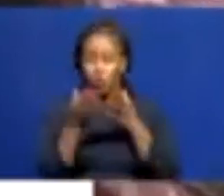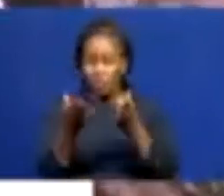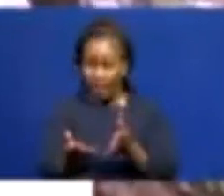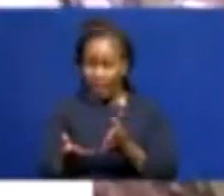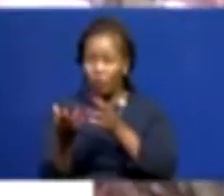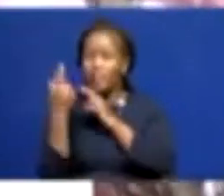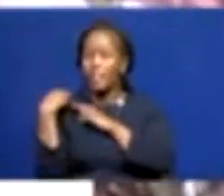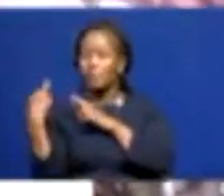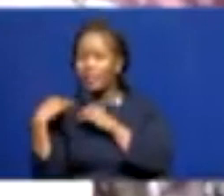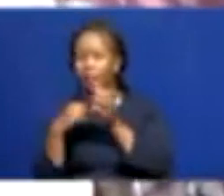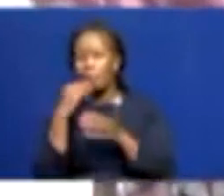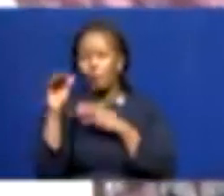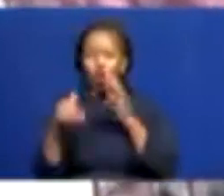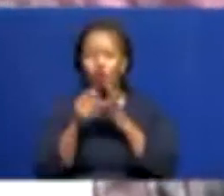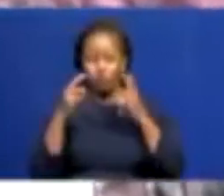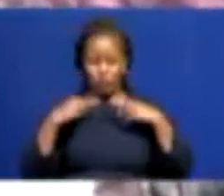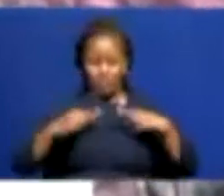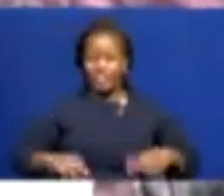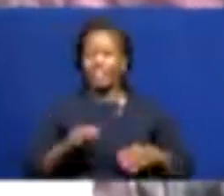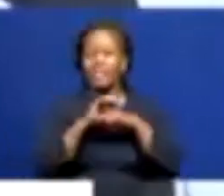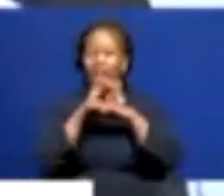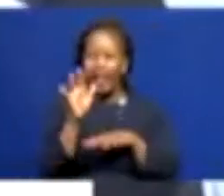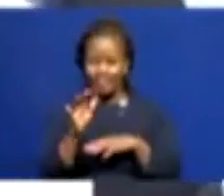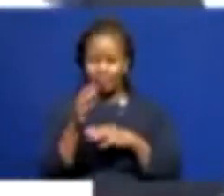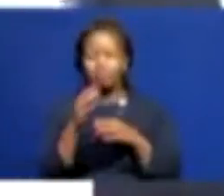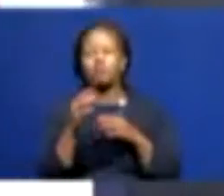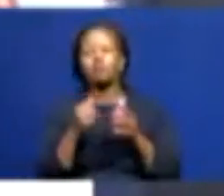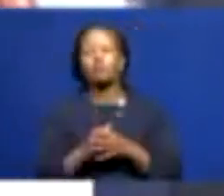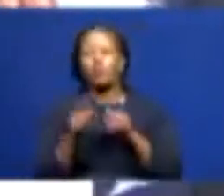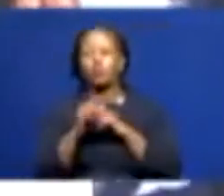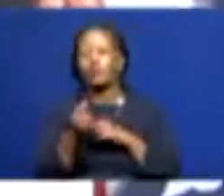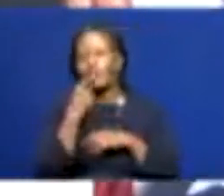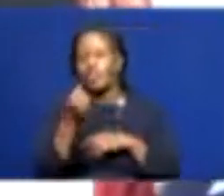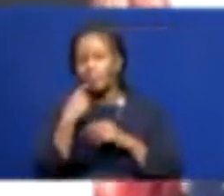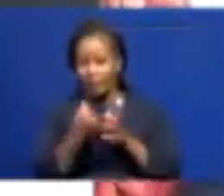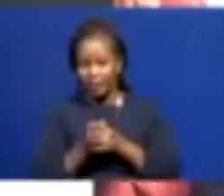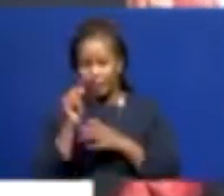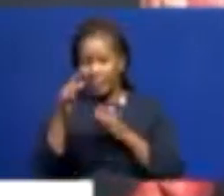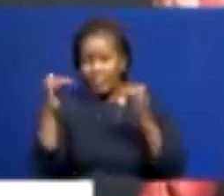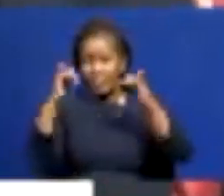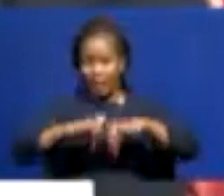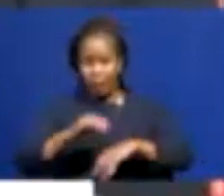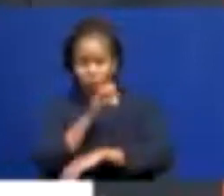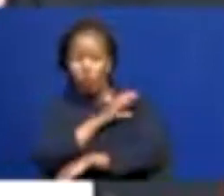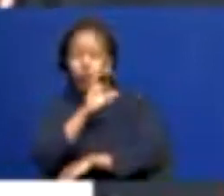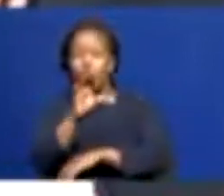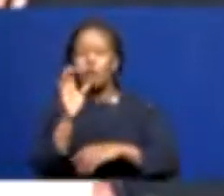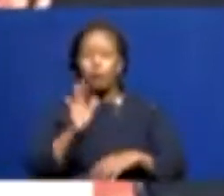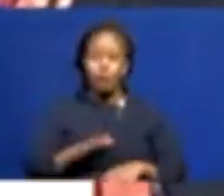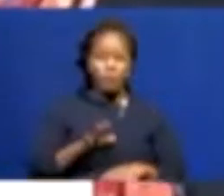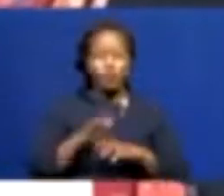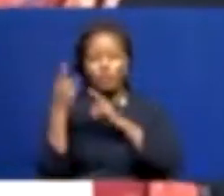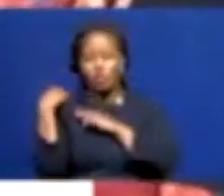yetu kupima mapema, kuanza matibabu mapema. She added that the camp will empower women in taking charge of their